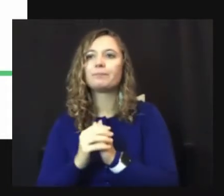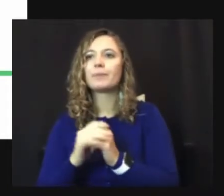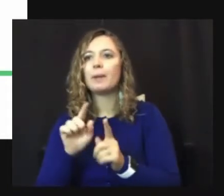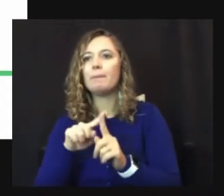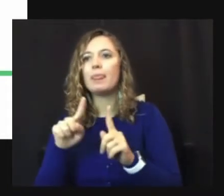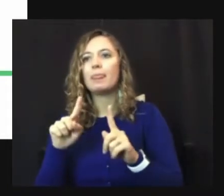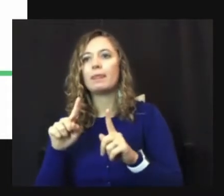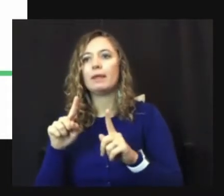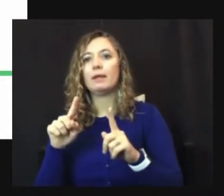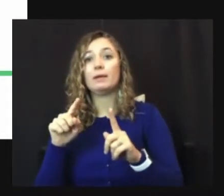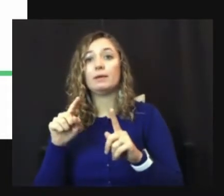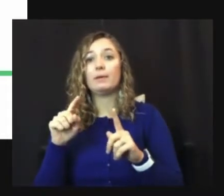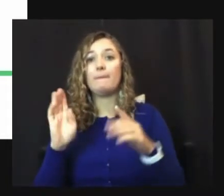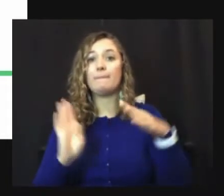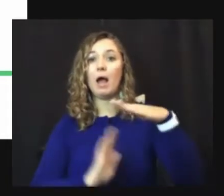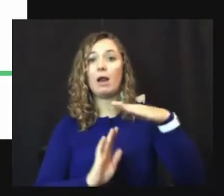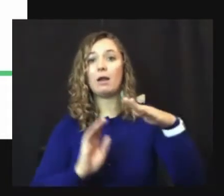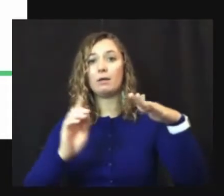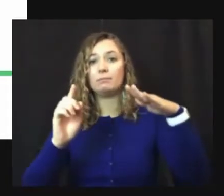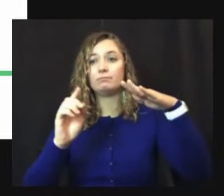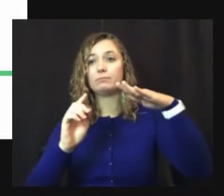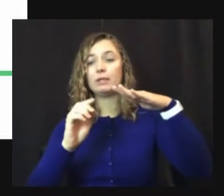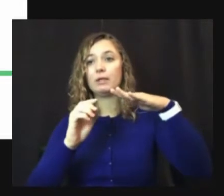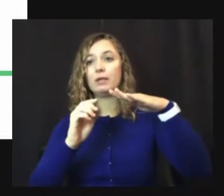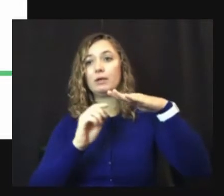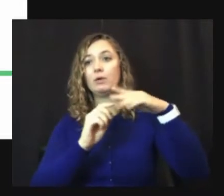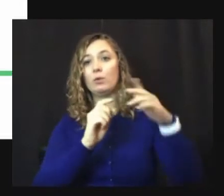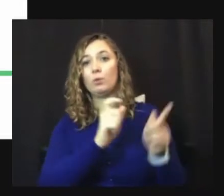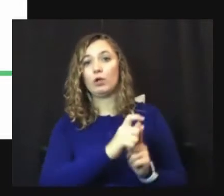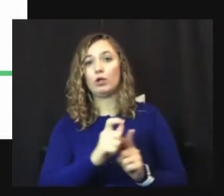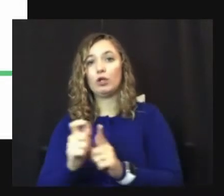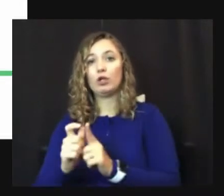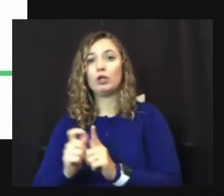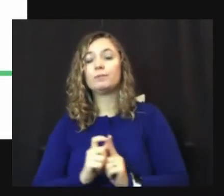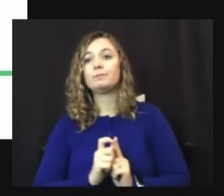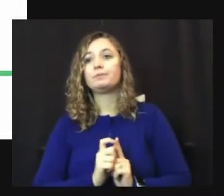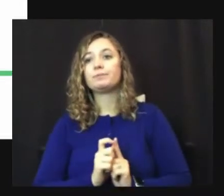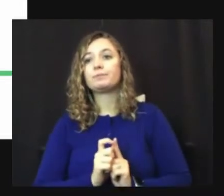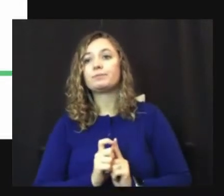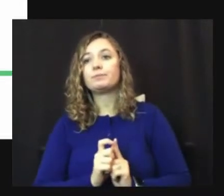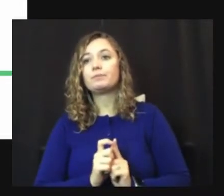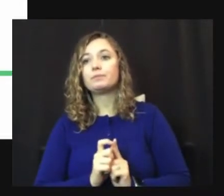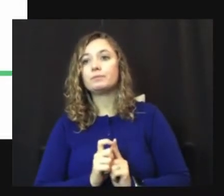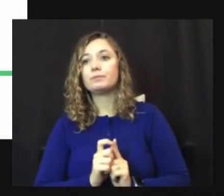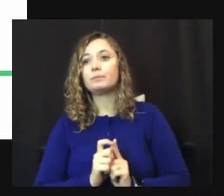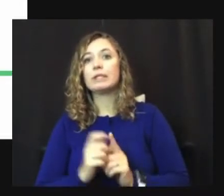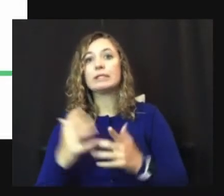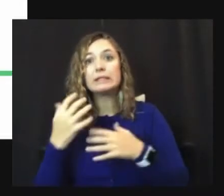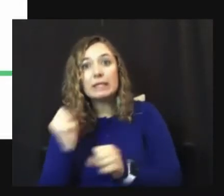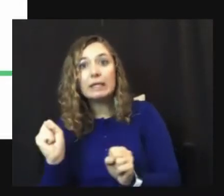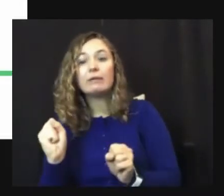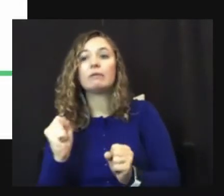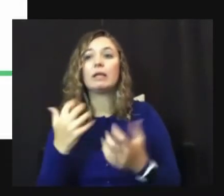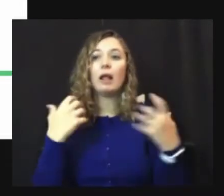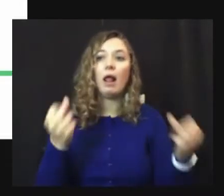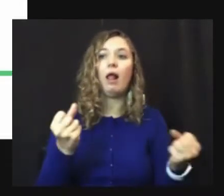facets of just existing and privilege, safety, health, language,